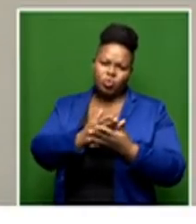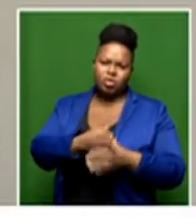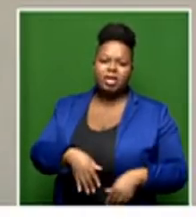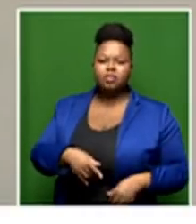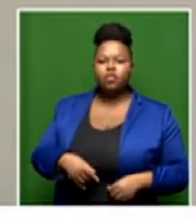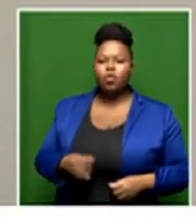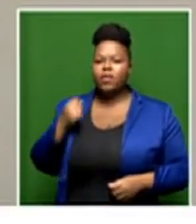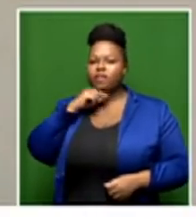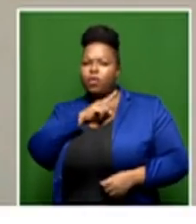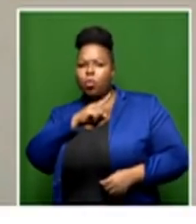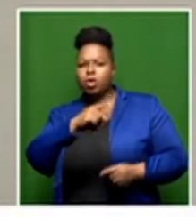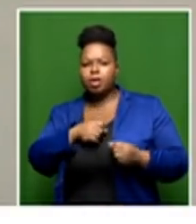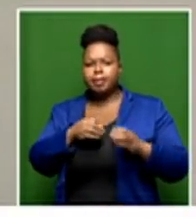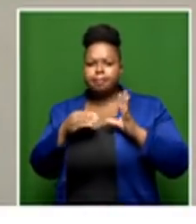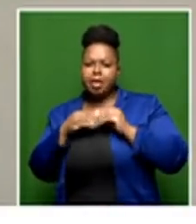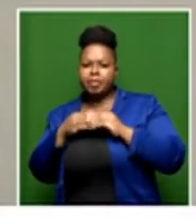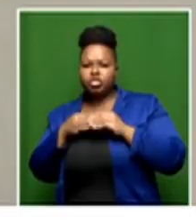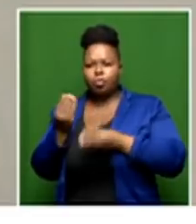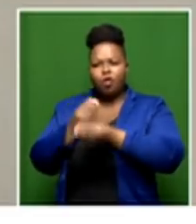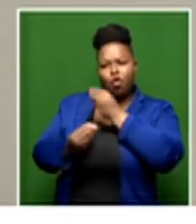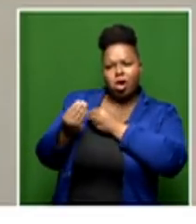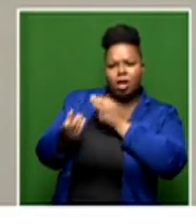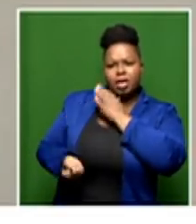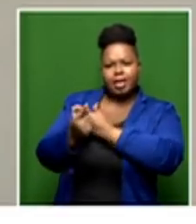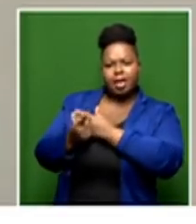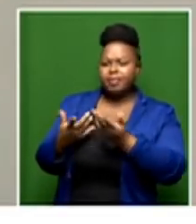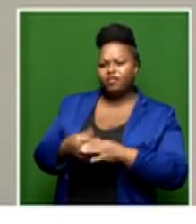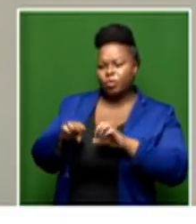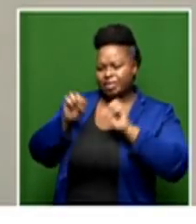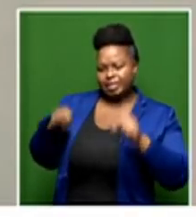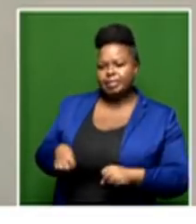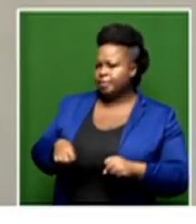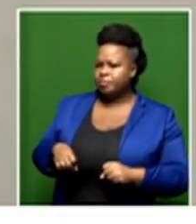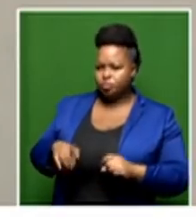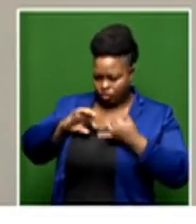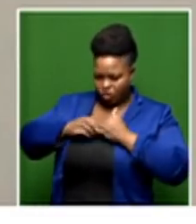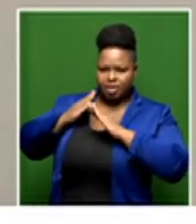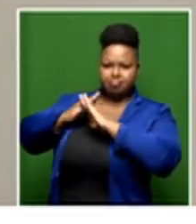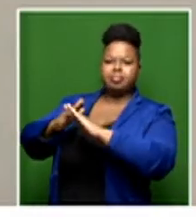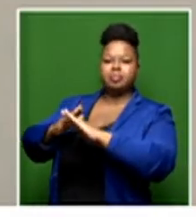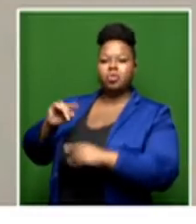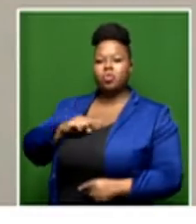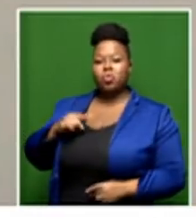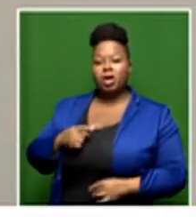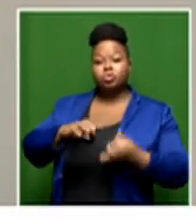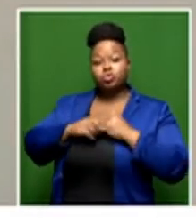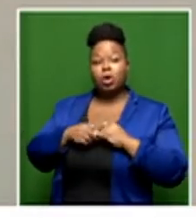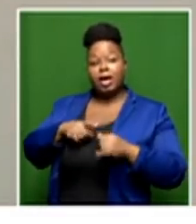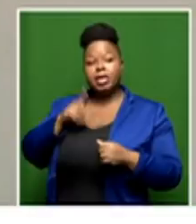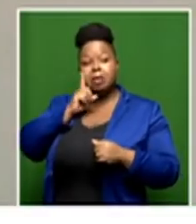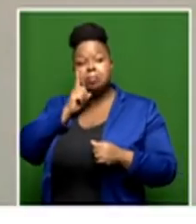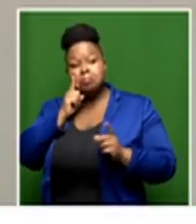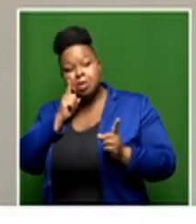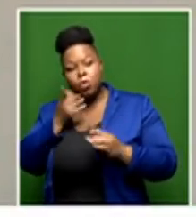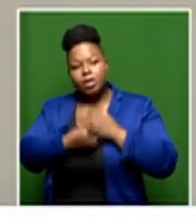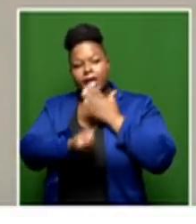potential for fraudulent membership or manipulation of the membership system in order to fashion conference outcomes, whether